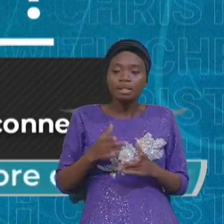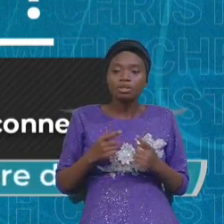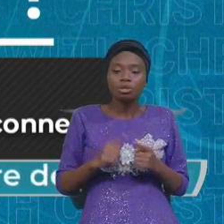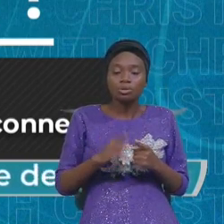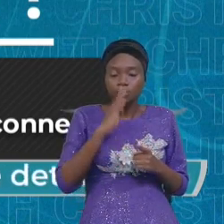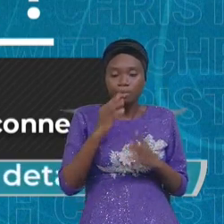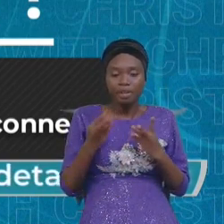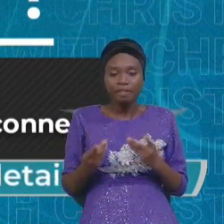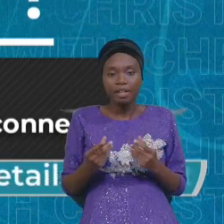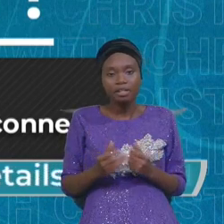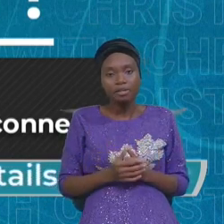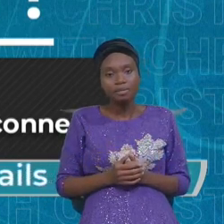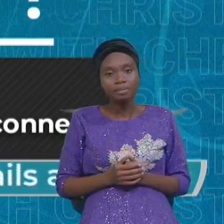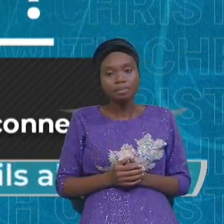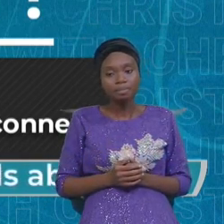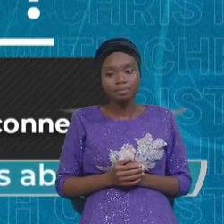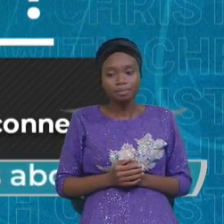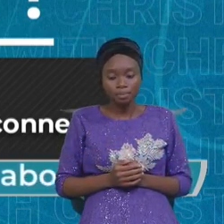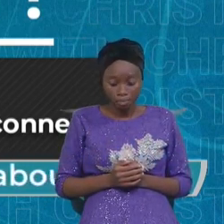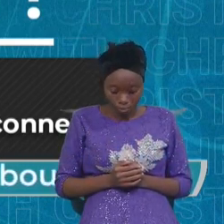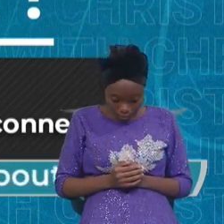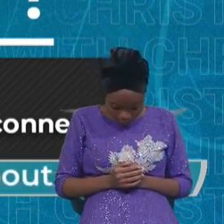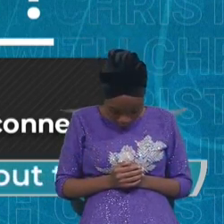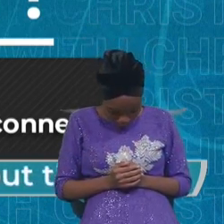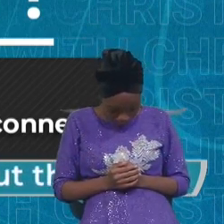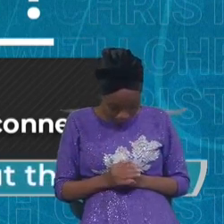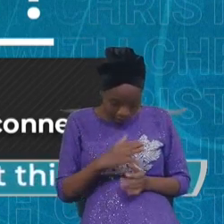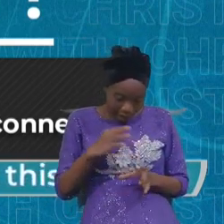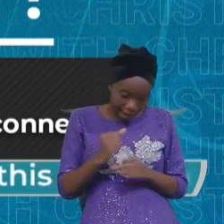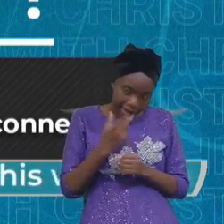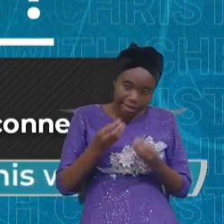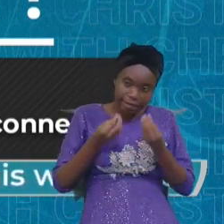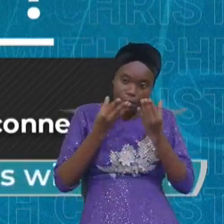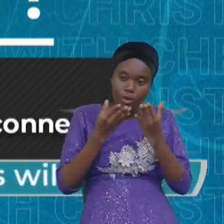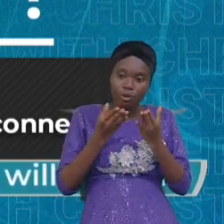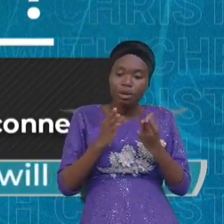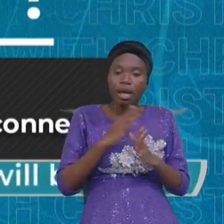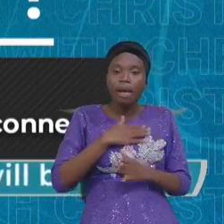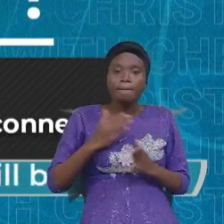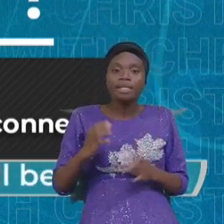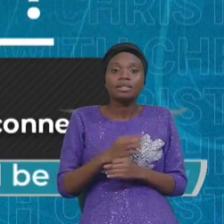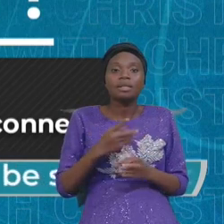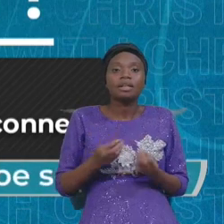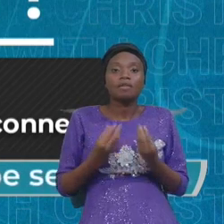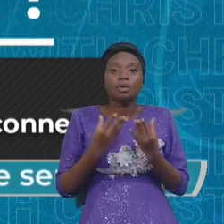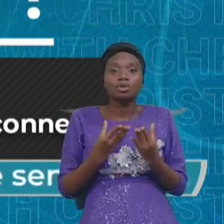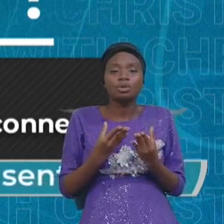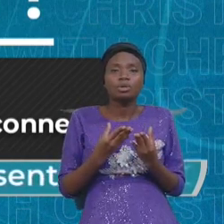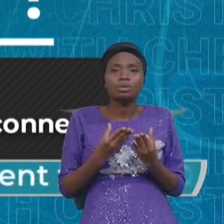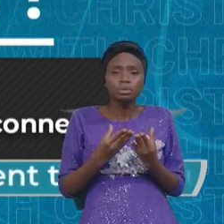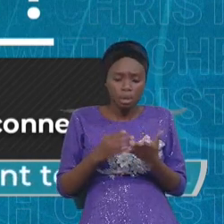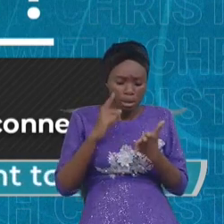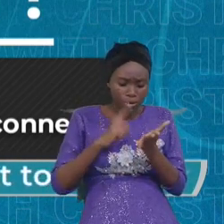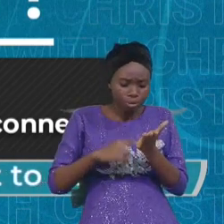fast and get the details. Please get the details. Cross-check the phone